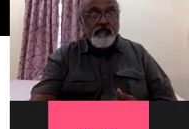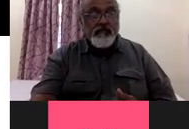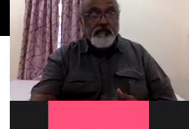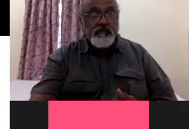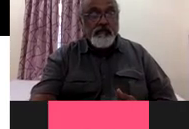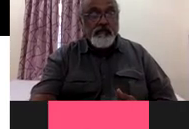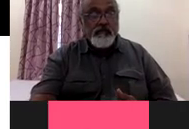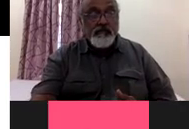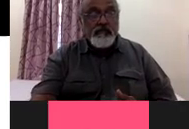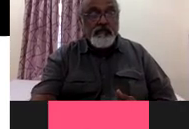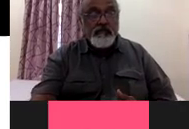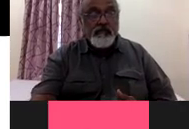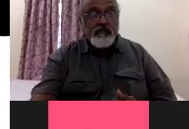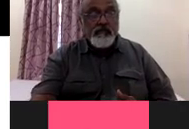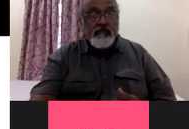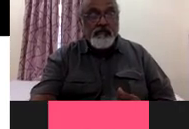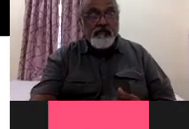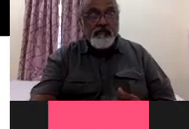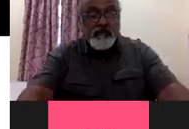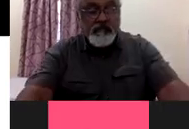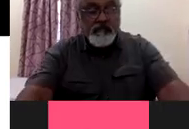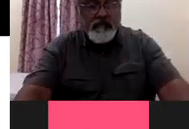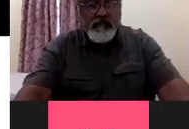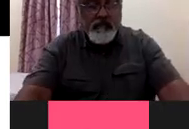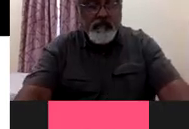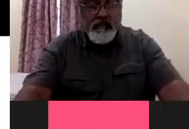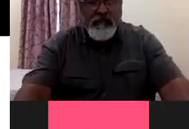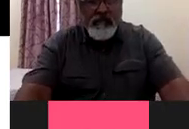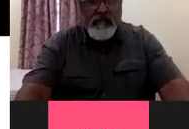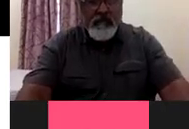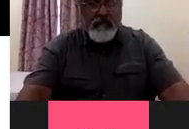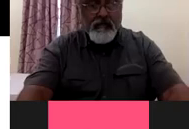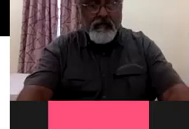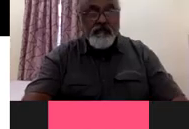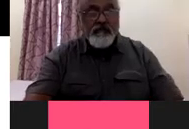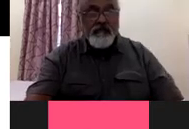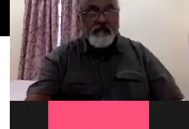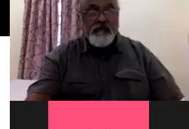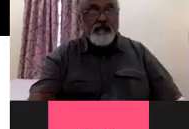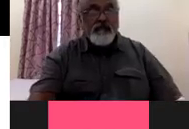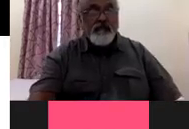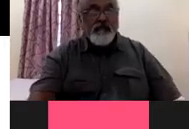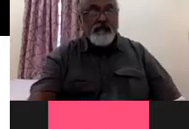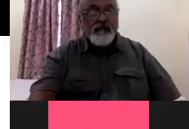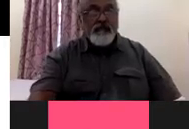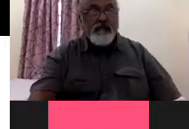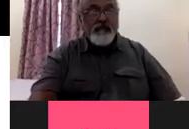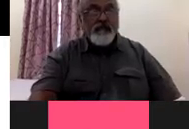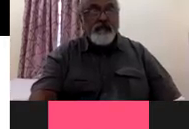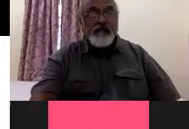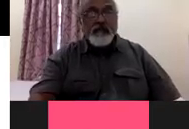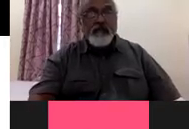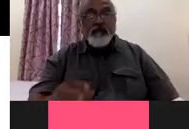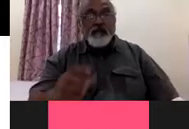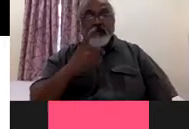have, I'm showing you a picture of a person who is who has bilateral upper limb deformity.